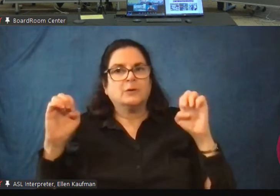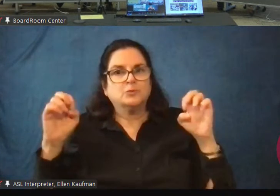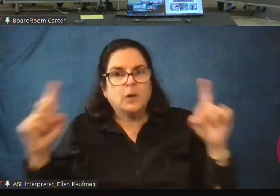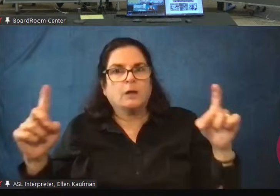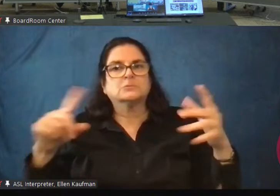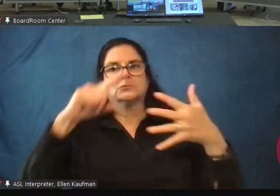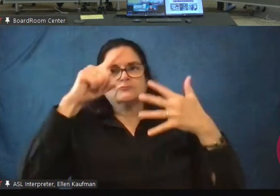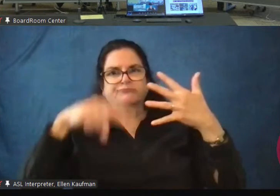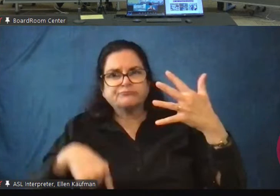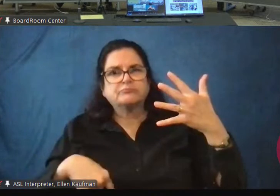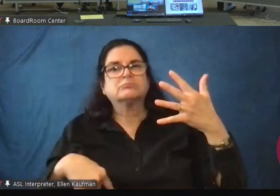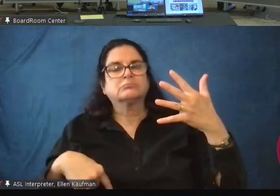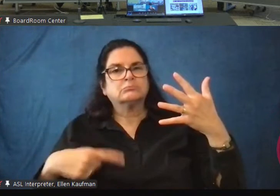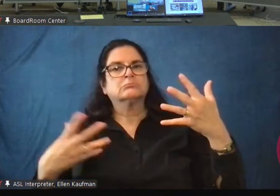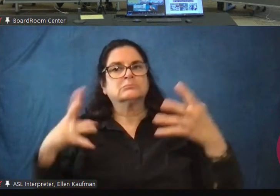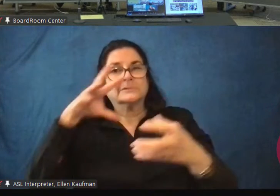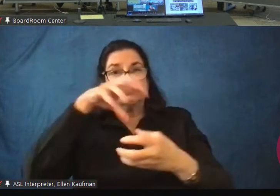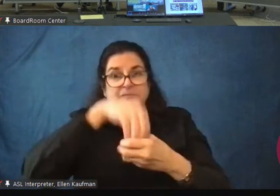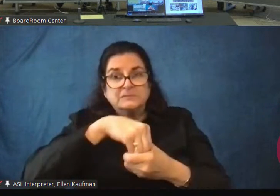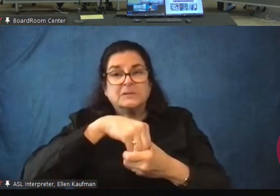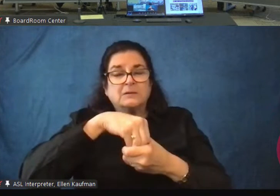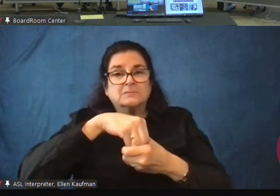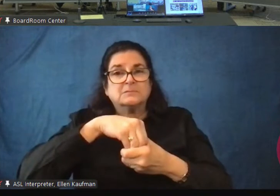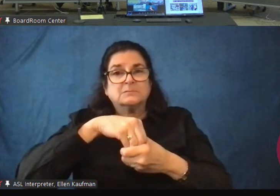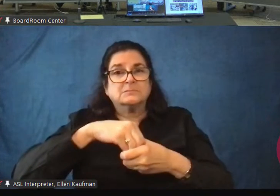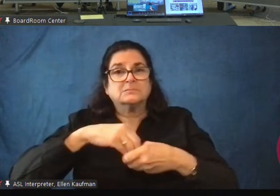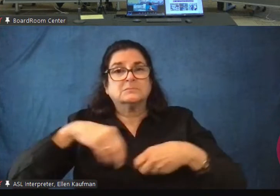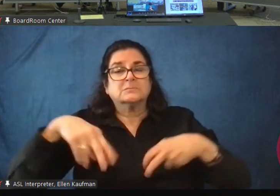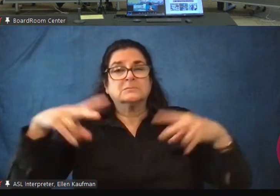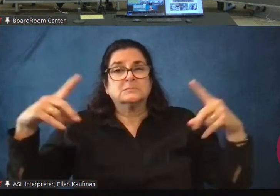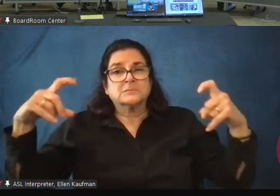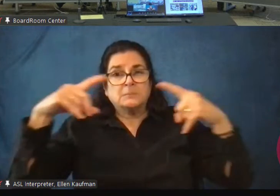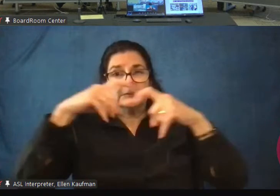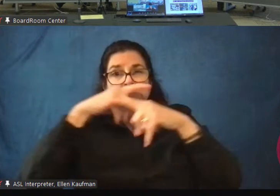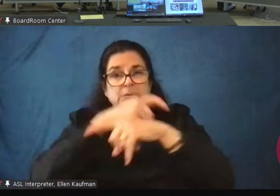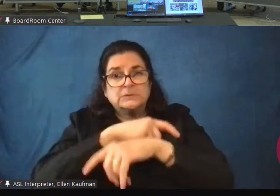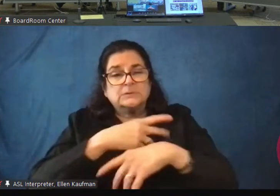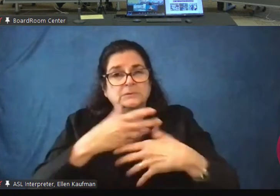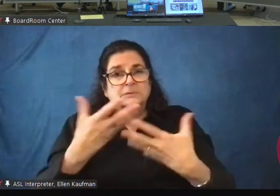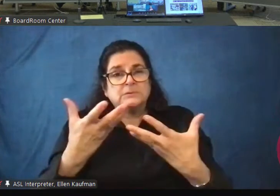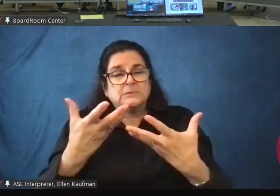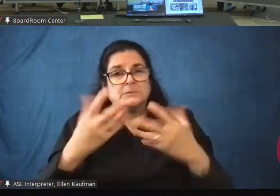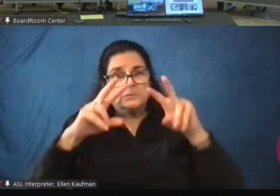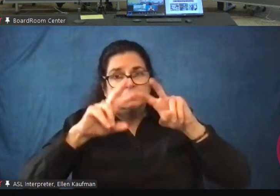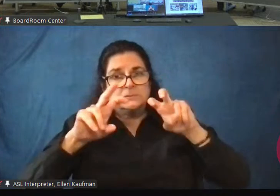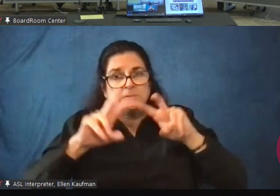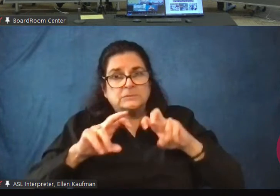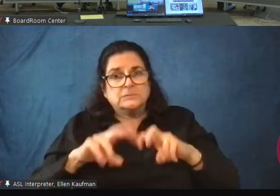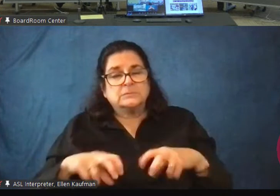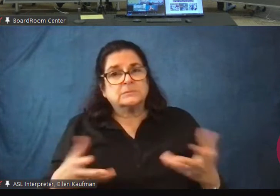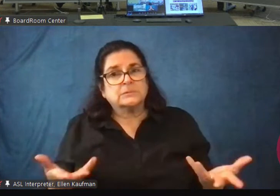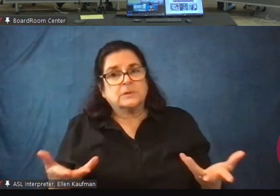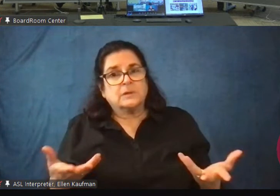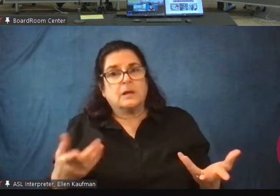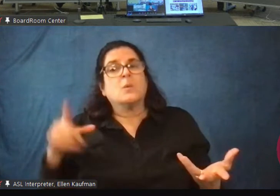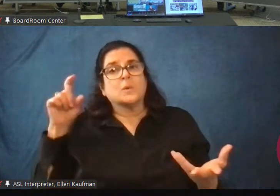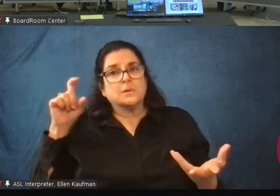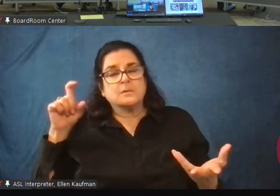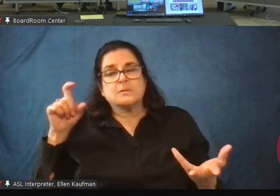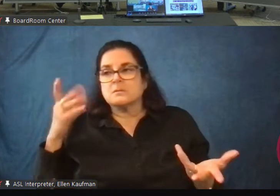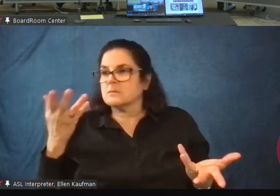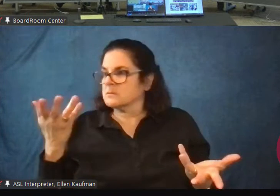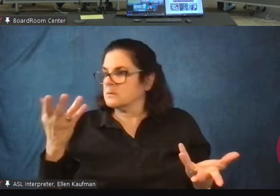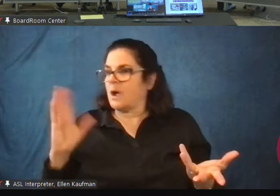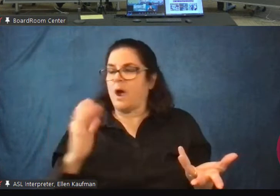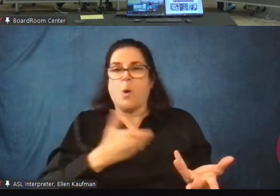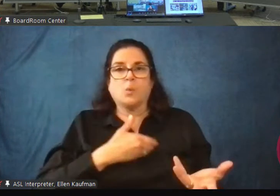experience, which is riding public transportation. There's a great value in that commonality